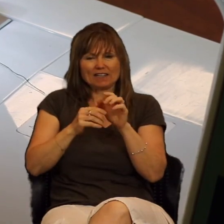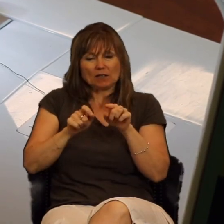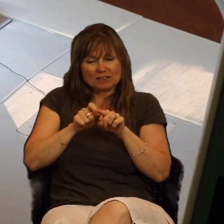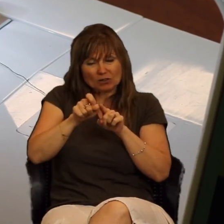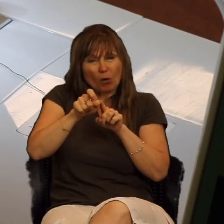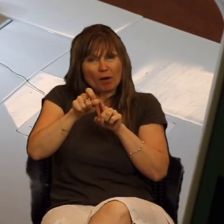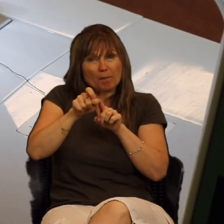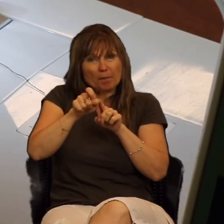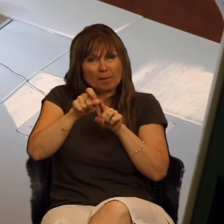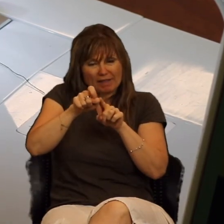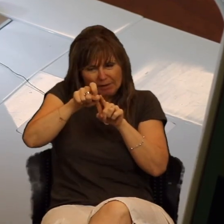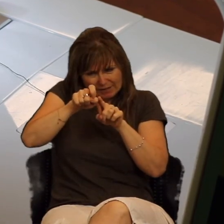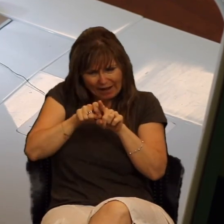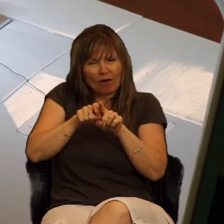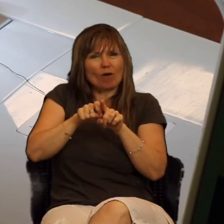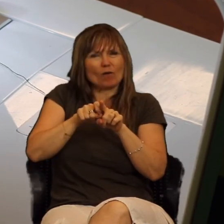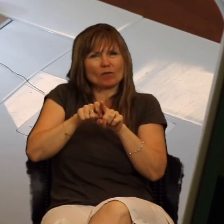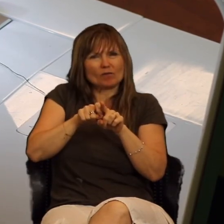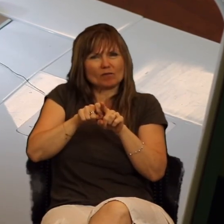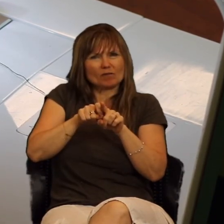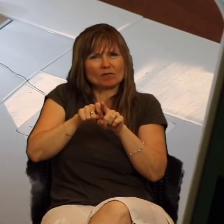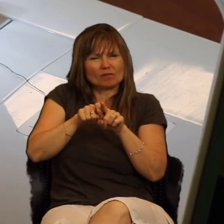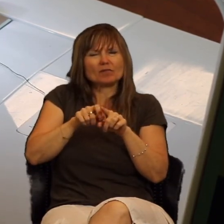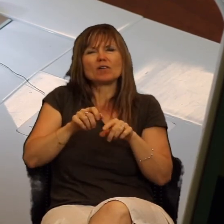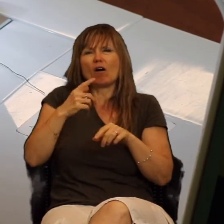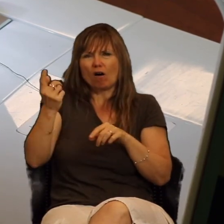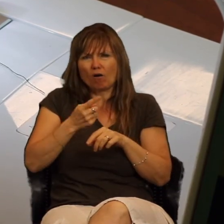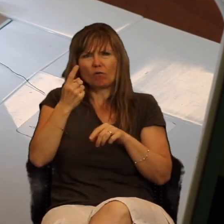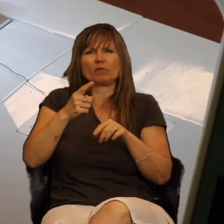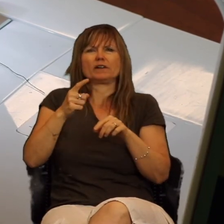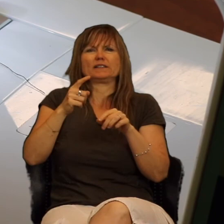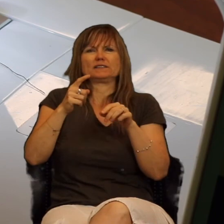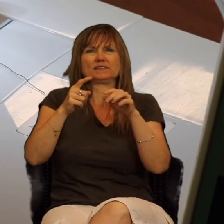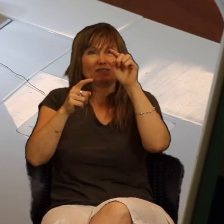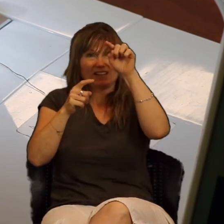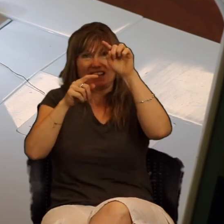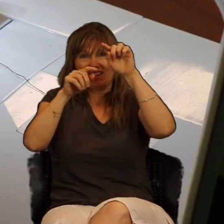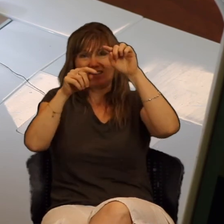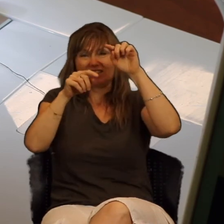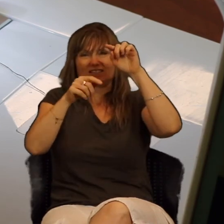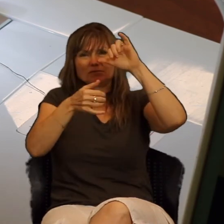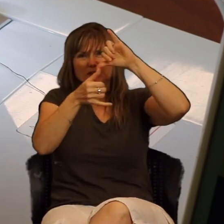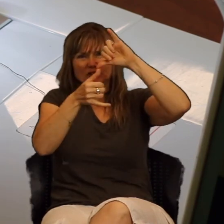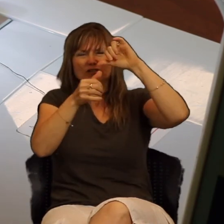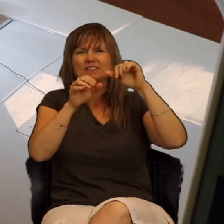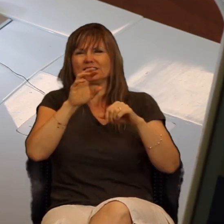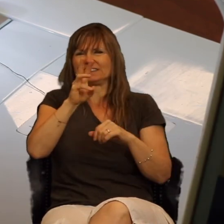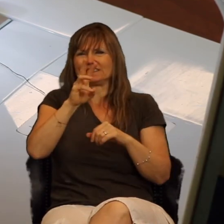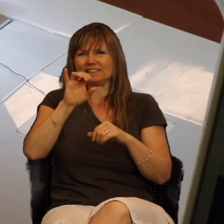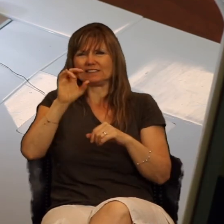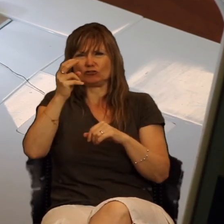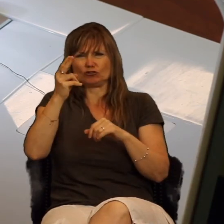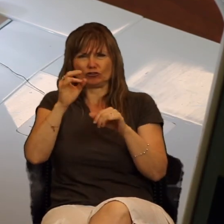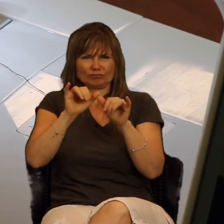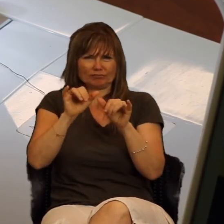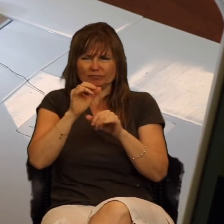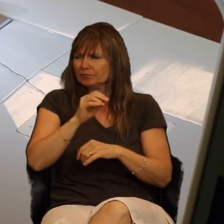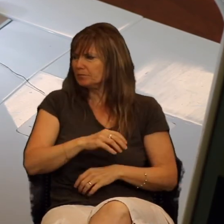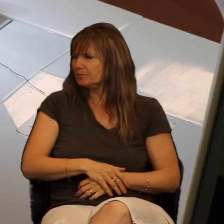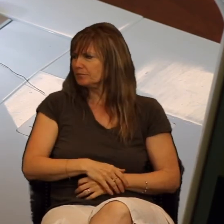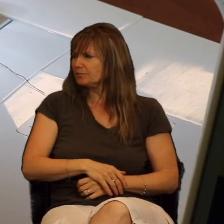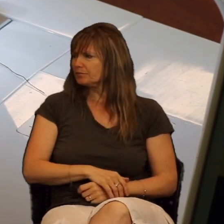and just make sure you're measuring from the top always 6 inches. Okay, so I'm going to start from